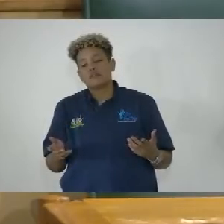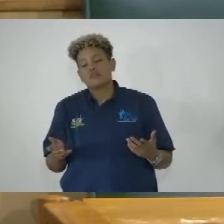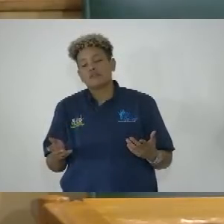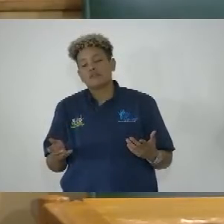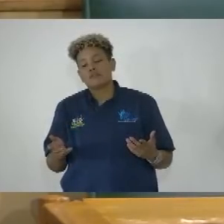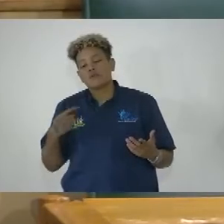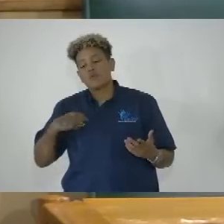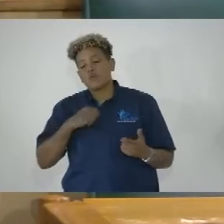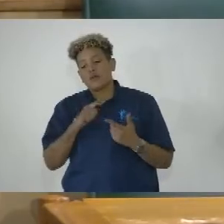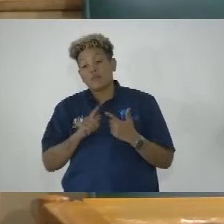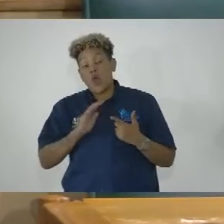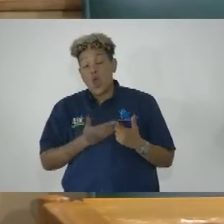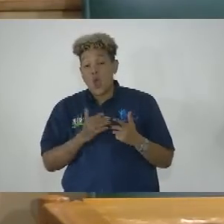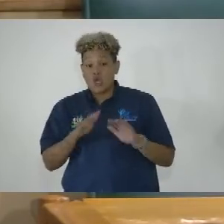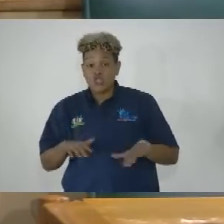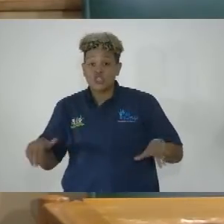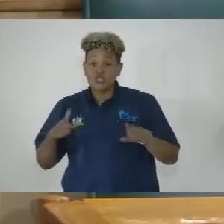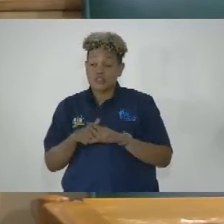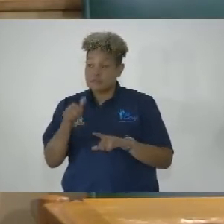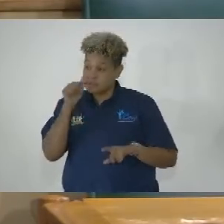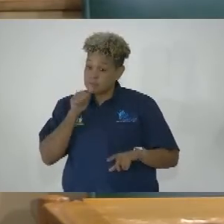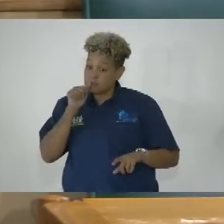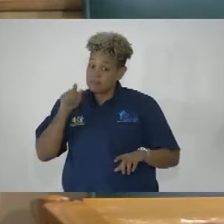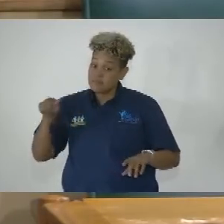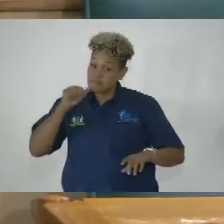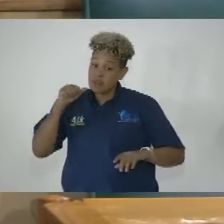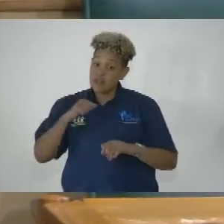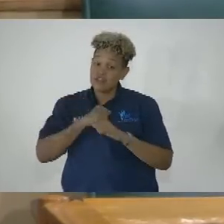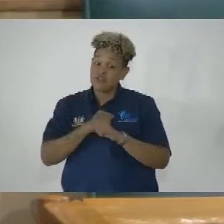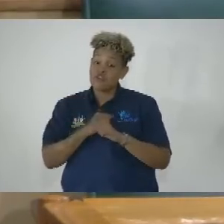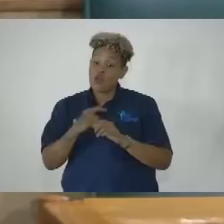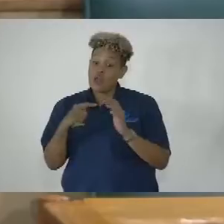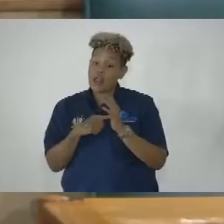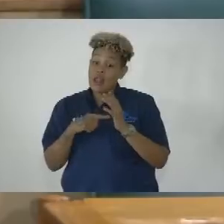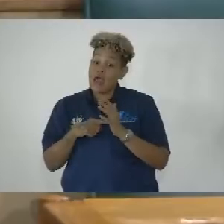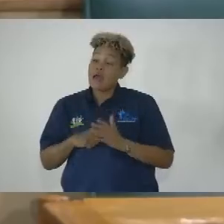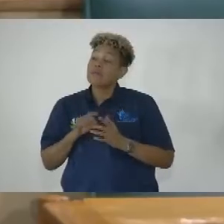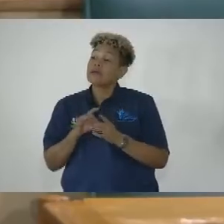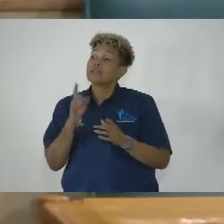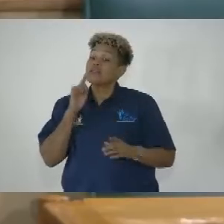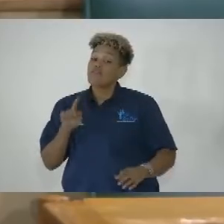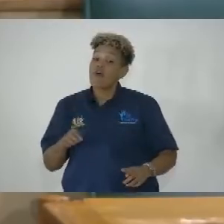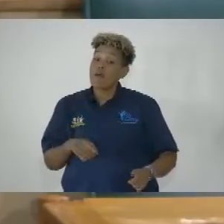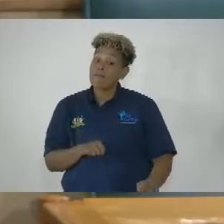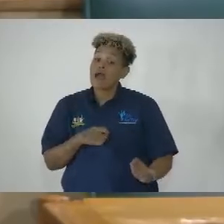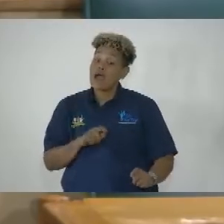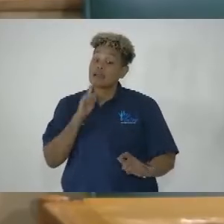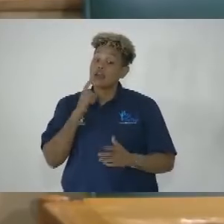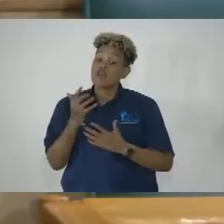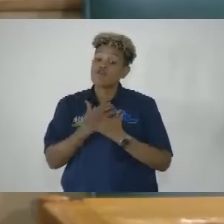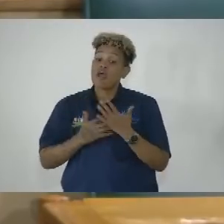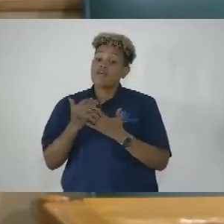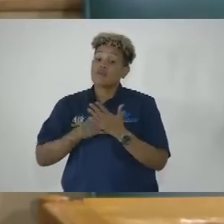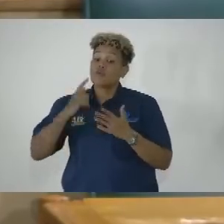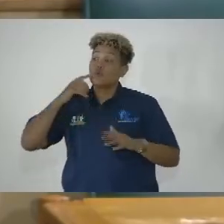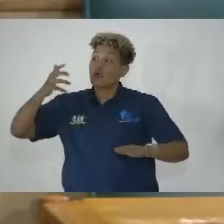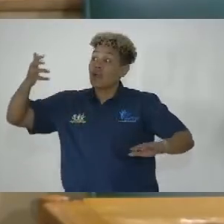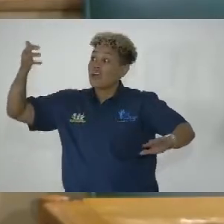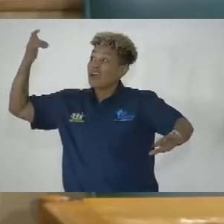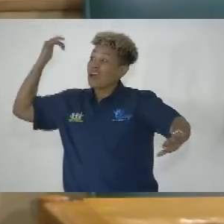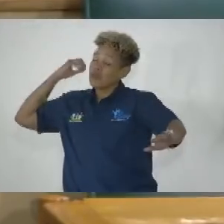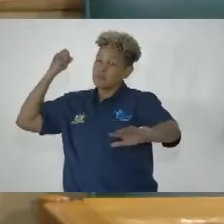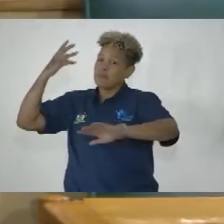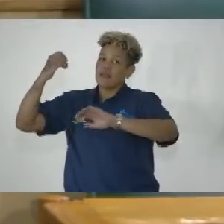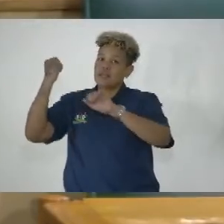and our children bearing these unsecured liabilities for mining and revenue that was generated